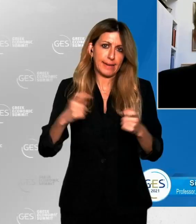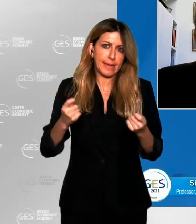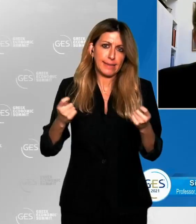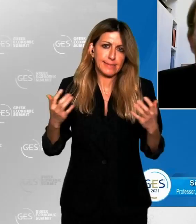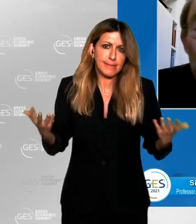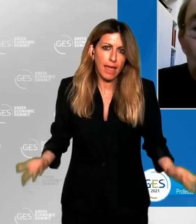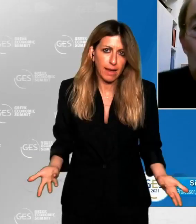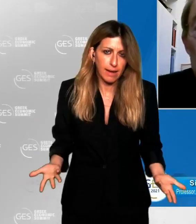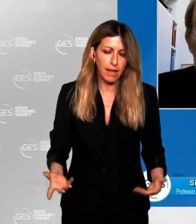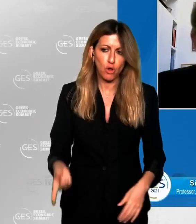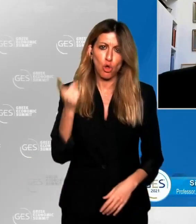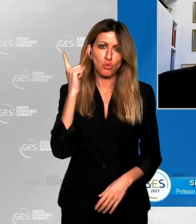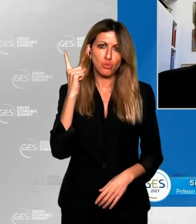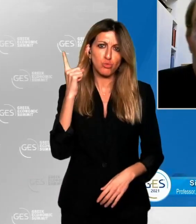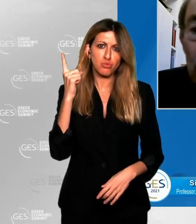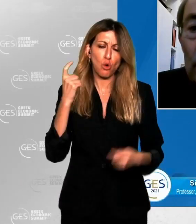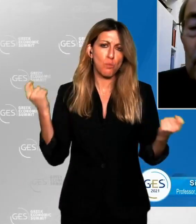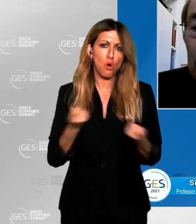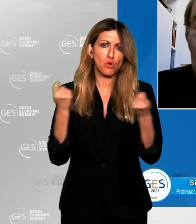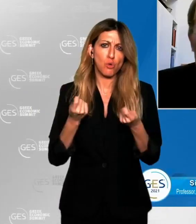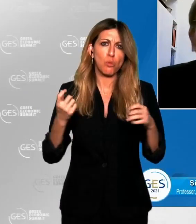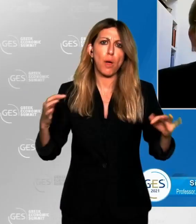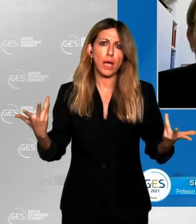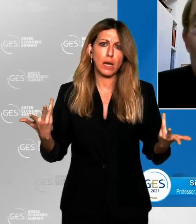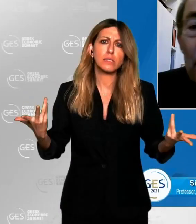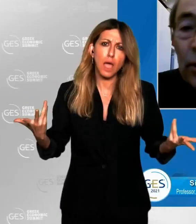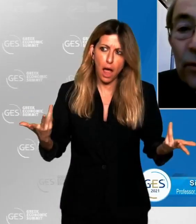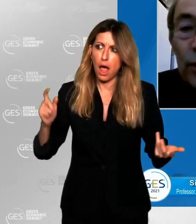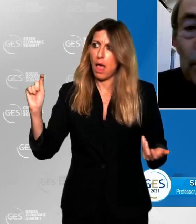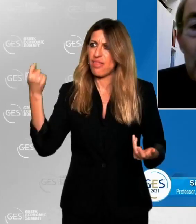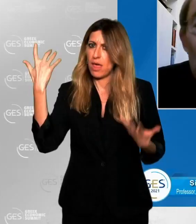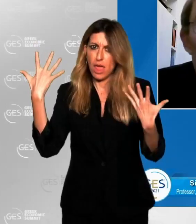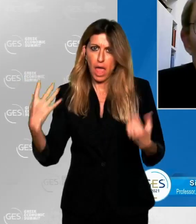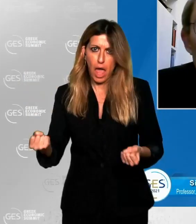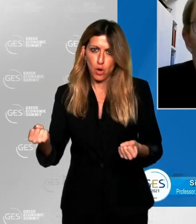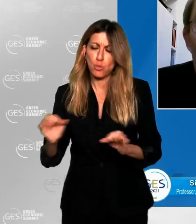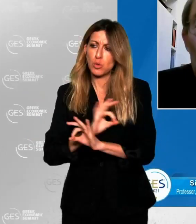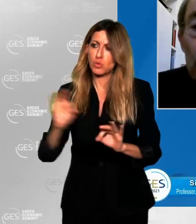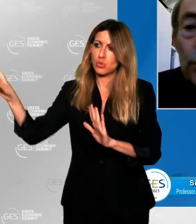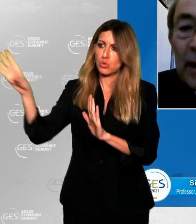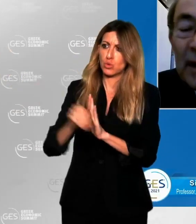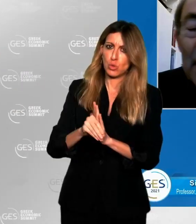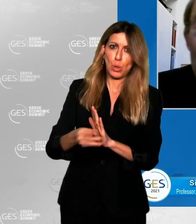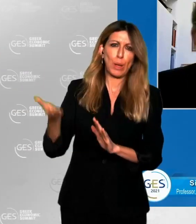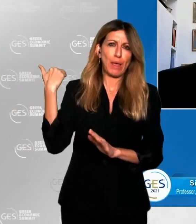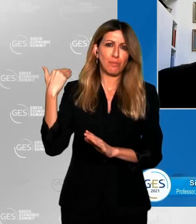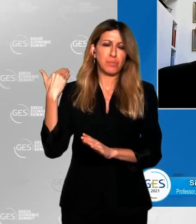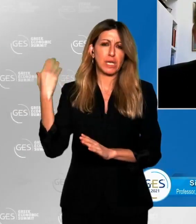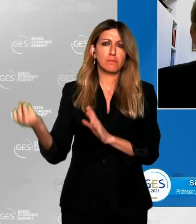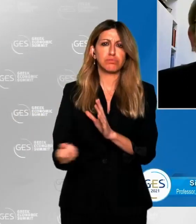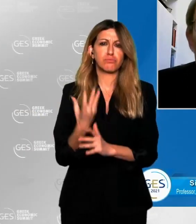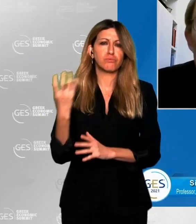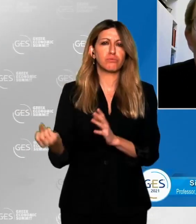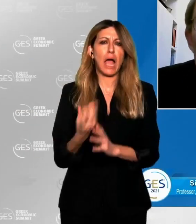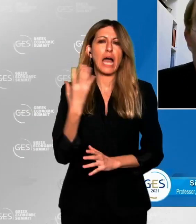power sources, from steam to electricity, or from horsepower to the